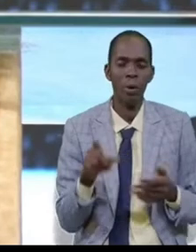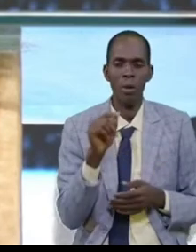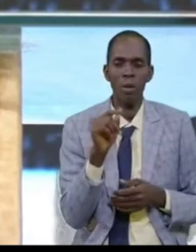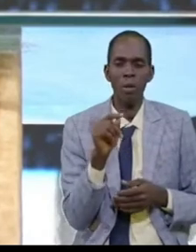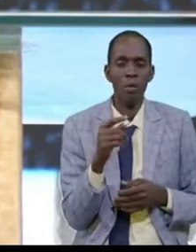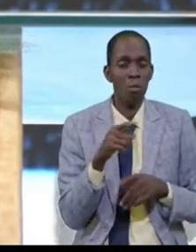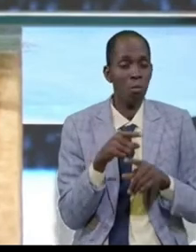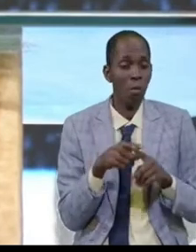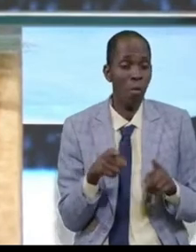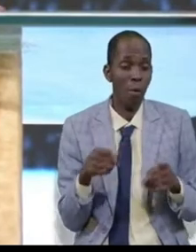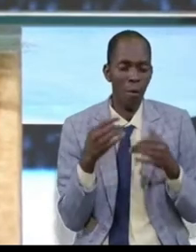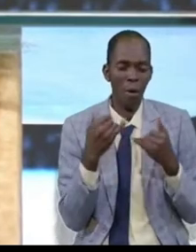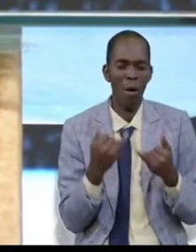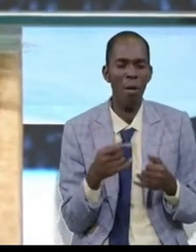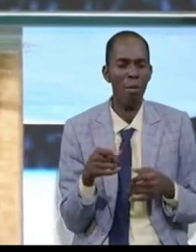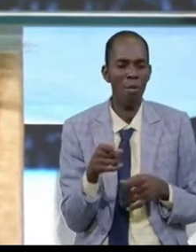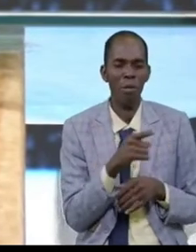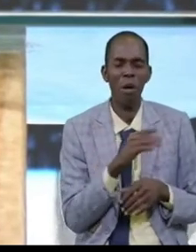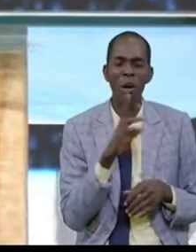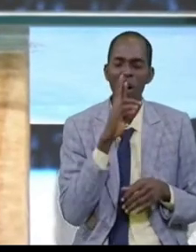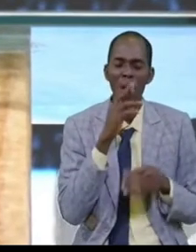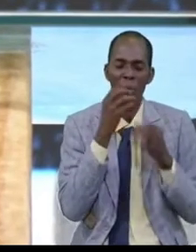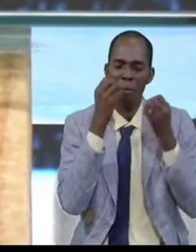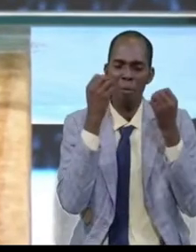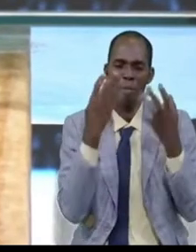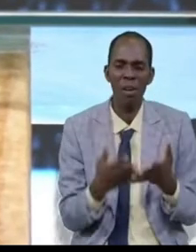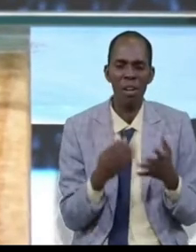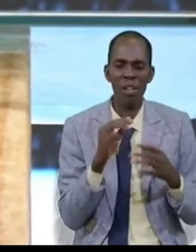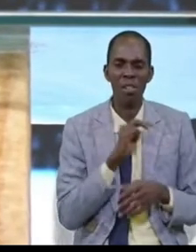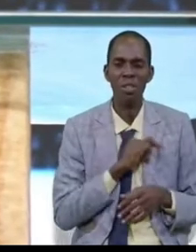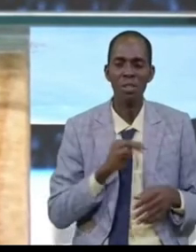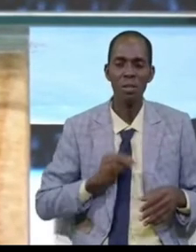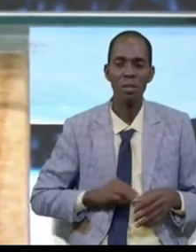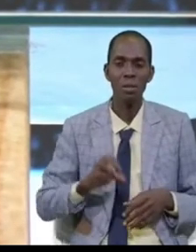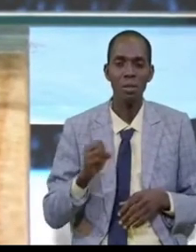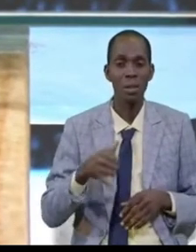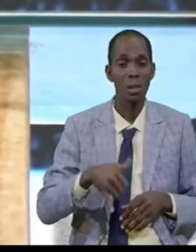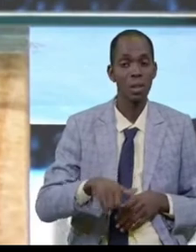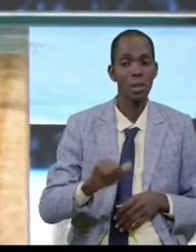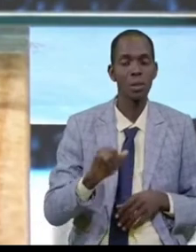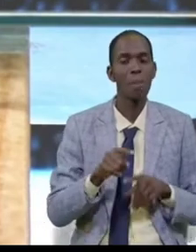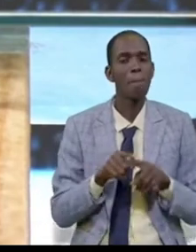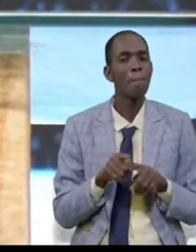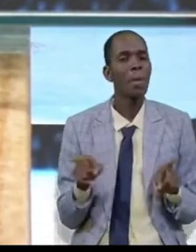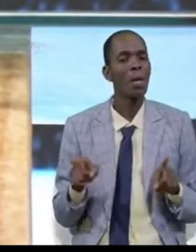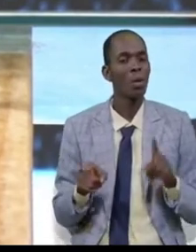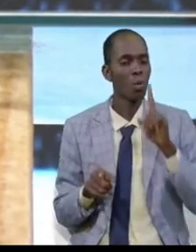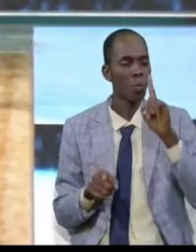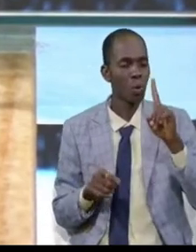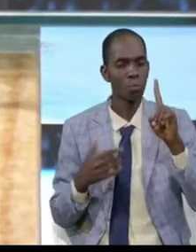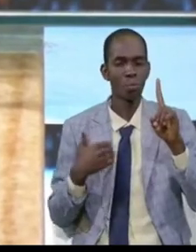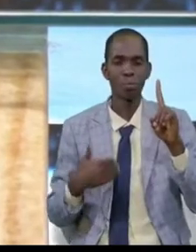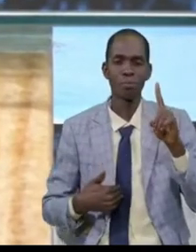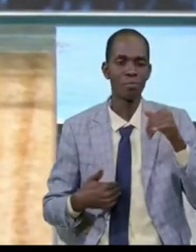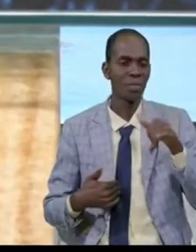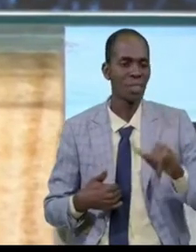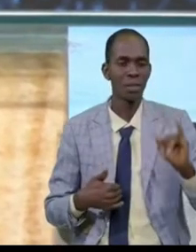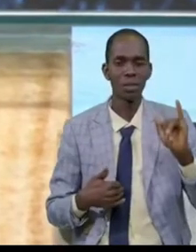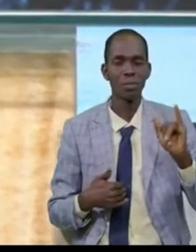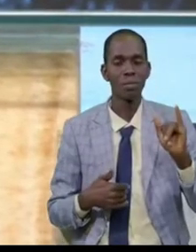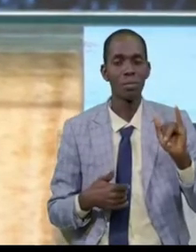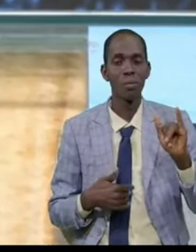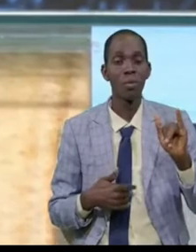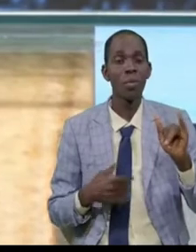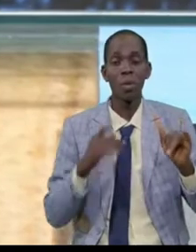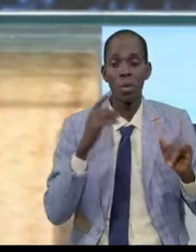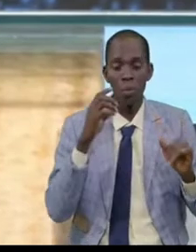verse 20, but now there are many members, yet but one body. Many members,